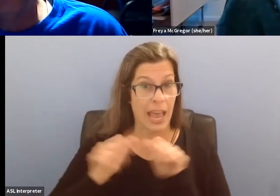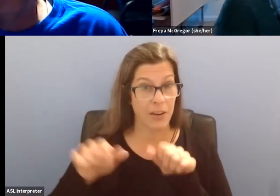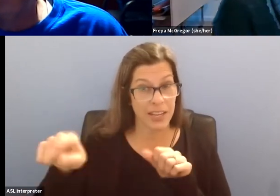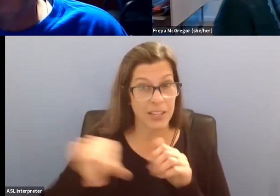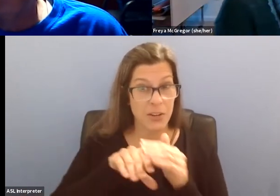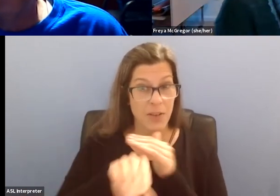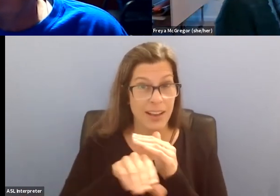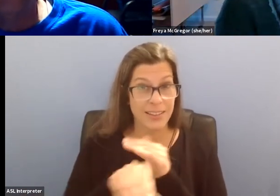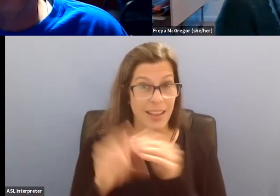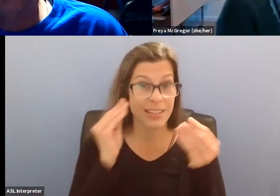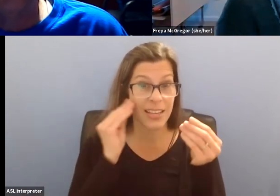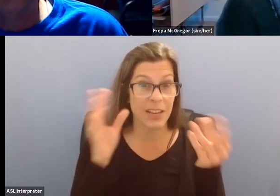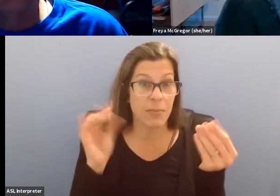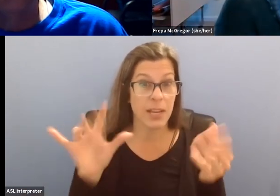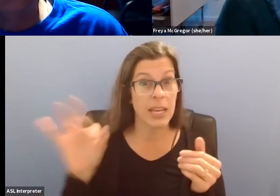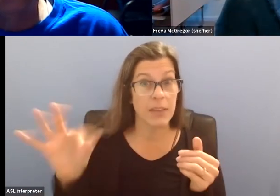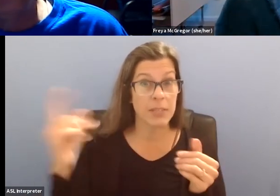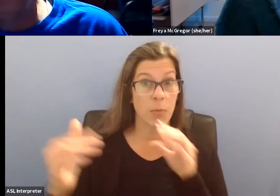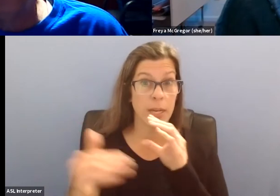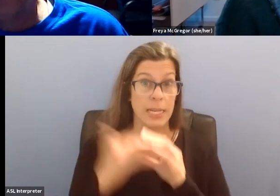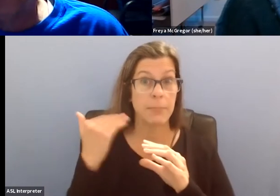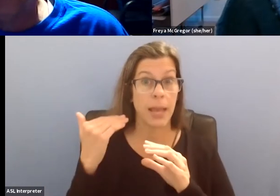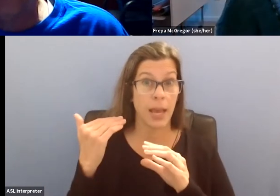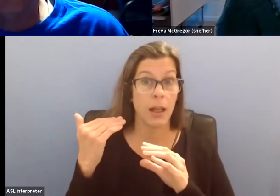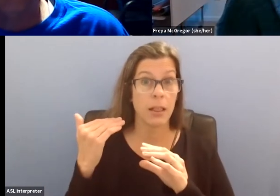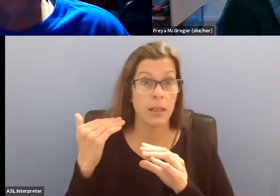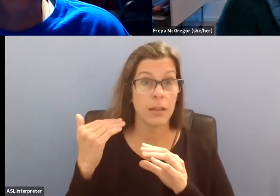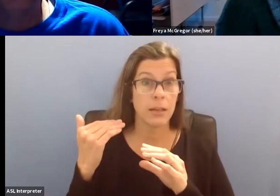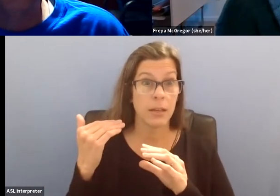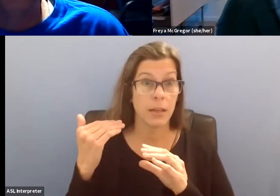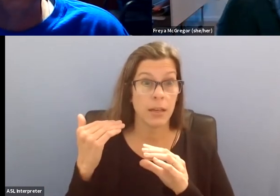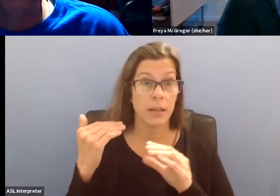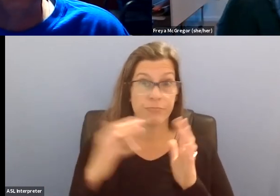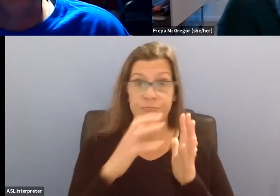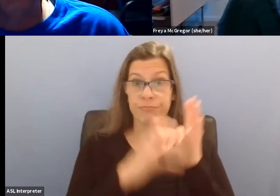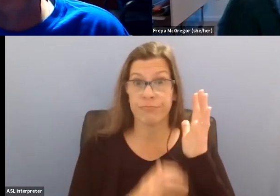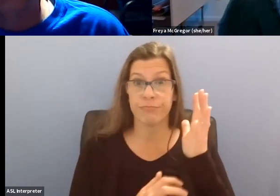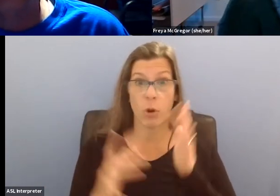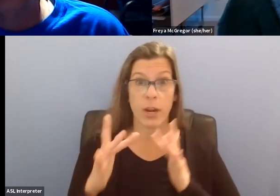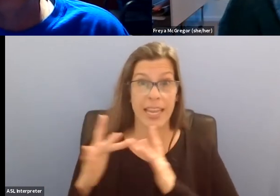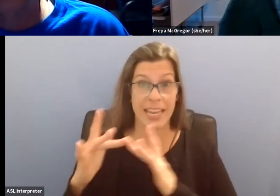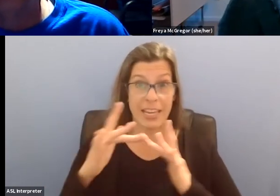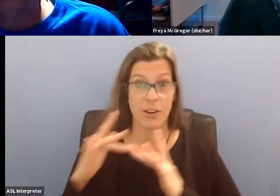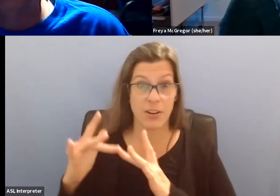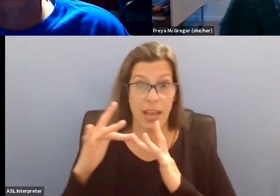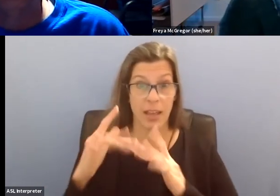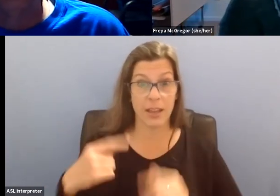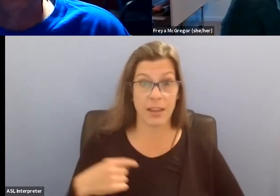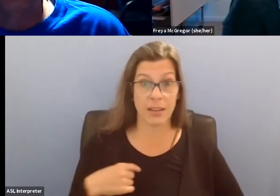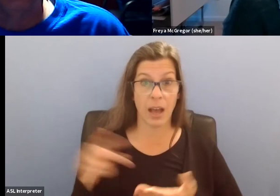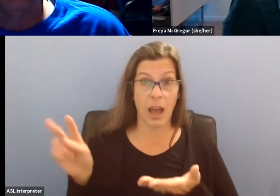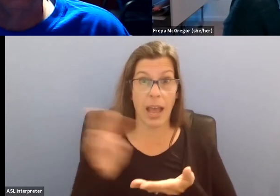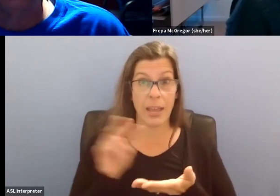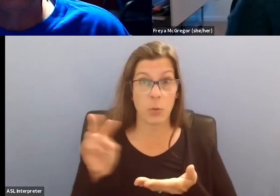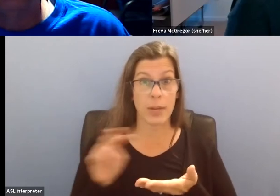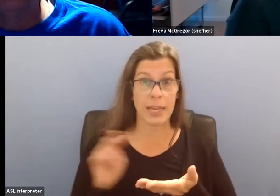someone has like sent you as an email or, um, the internet, you know, the internet is, I read it. It's a visual